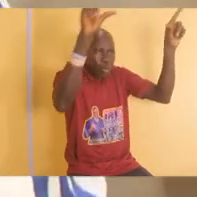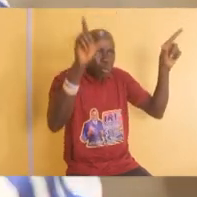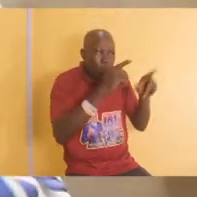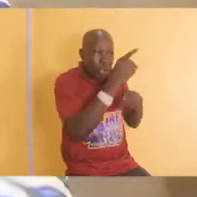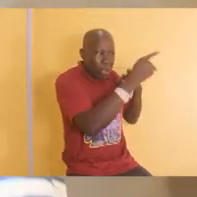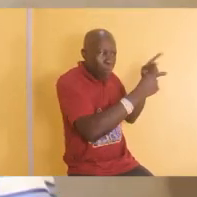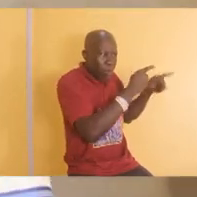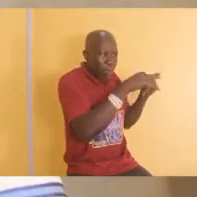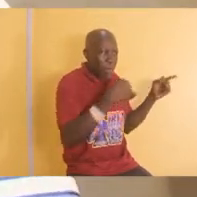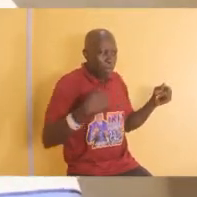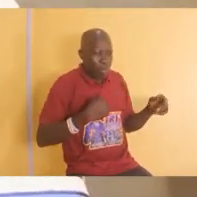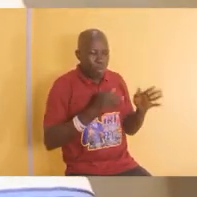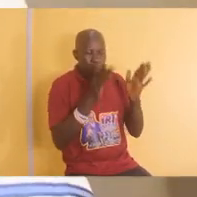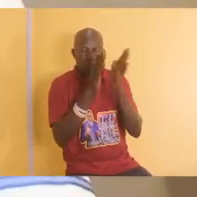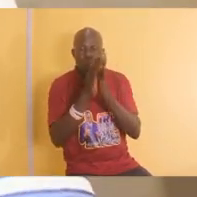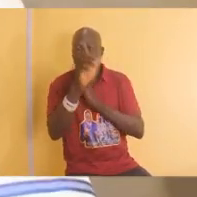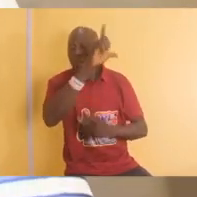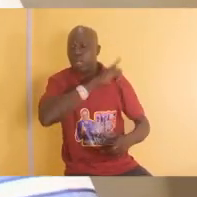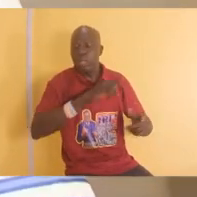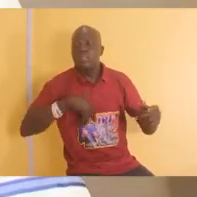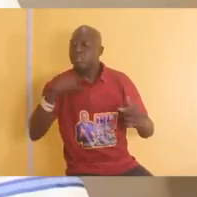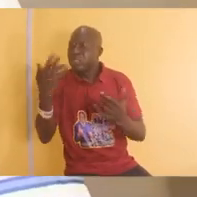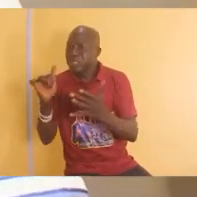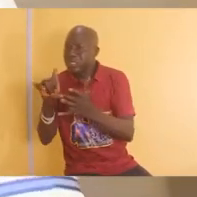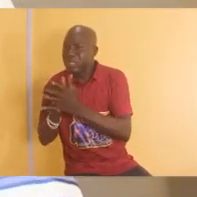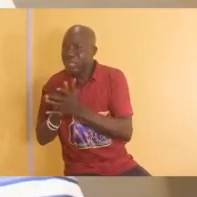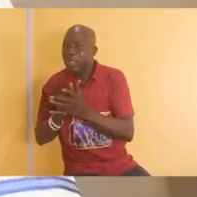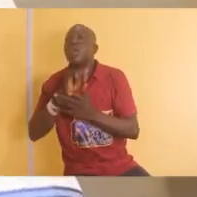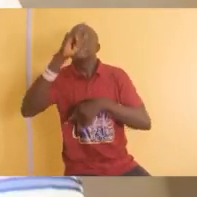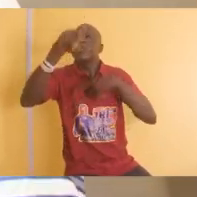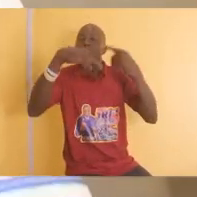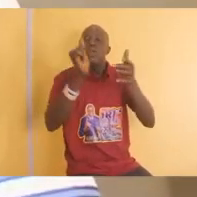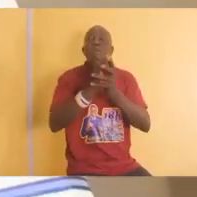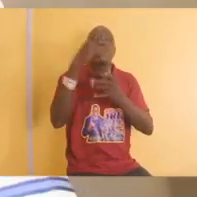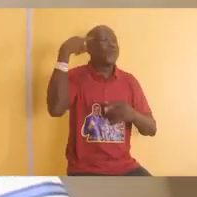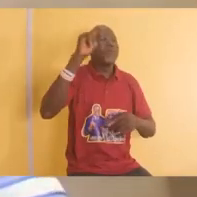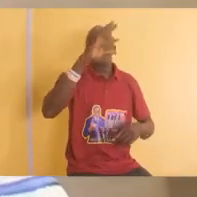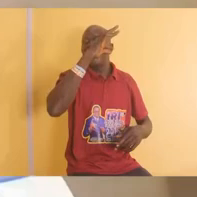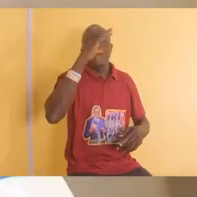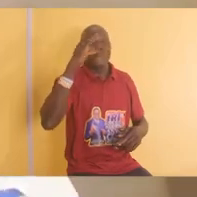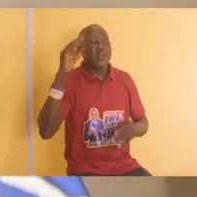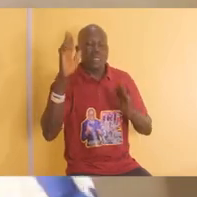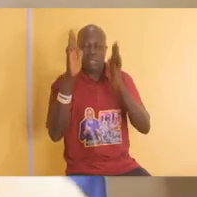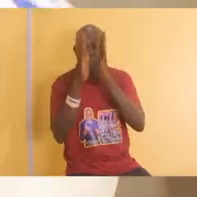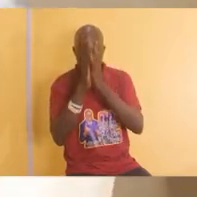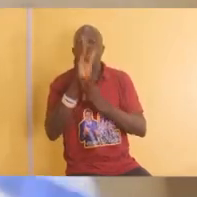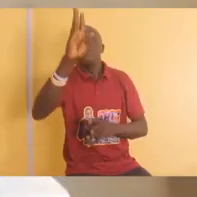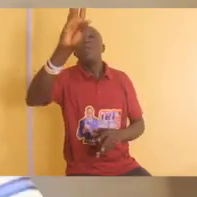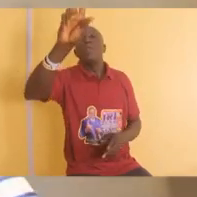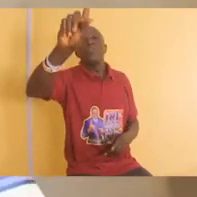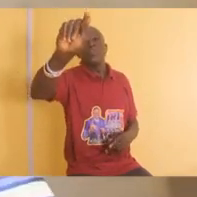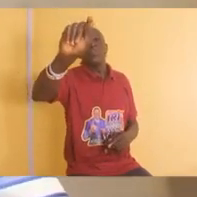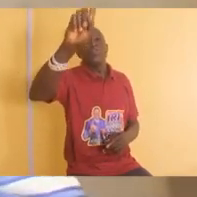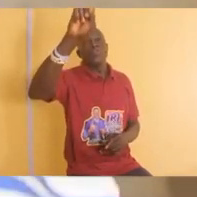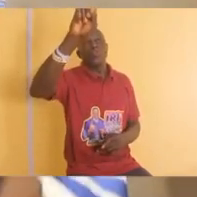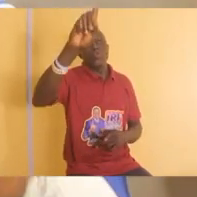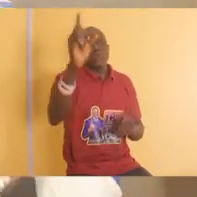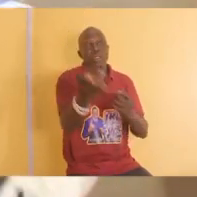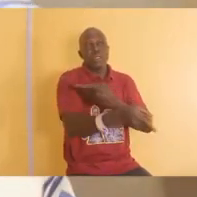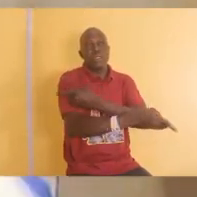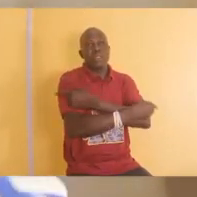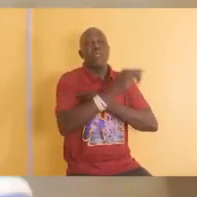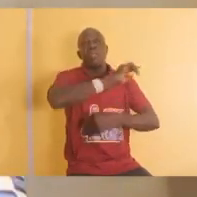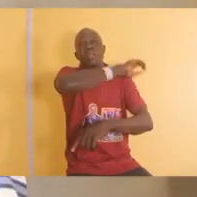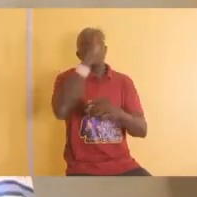prophets. Badura. We pray. Oluwa, we pray. The Lord said. Call us in we should fast and pray 21 days for 21 days. On just